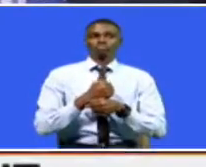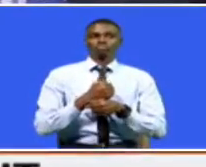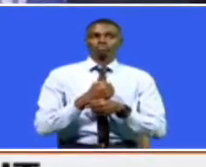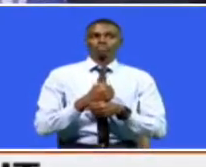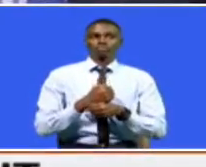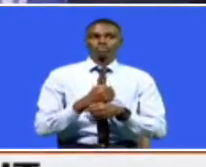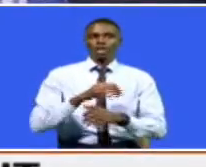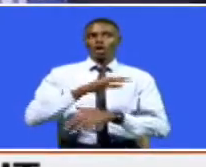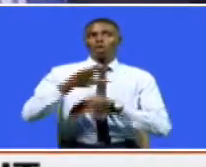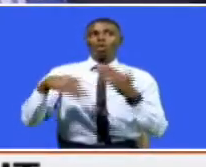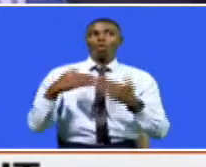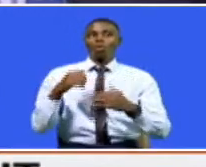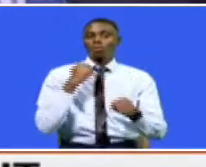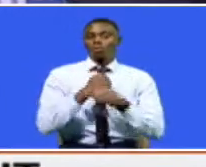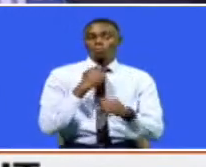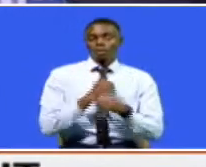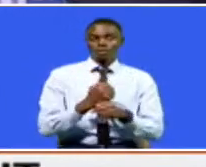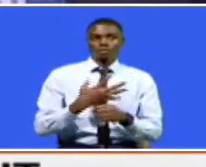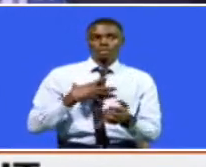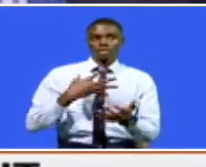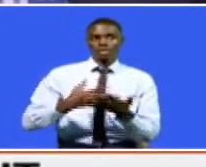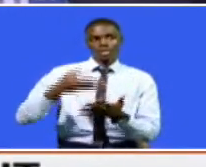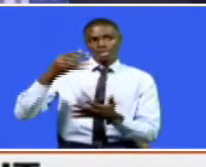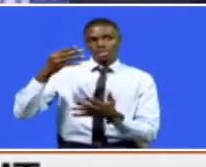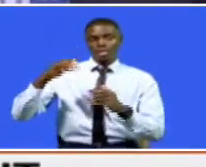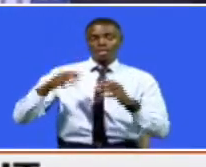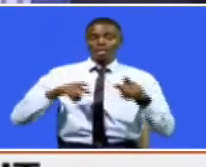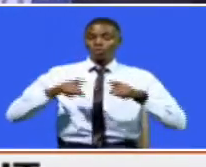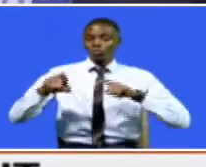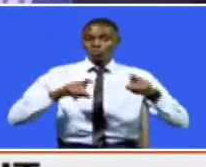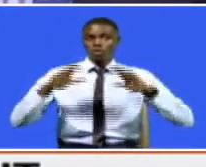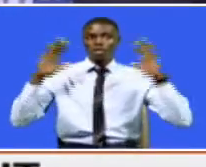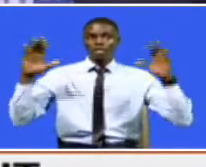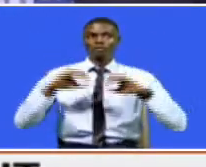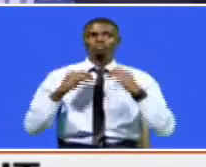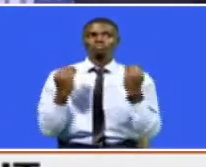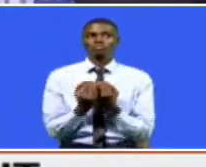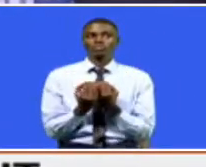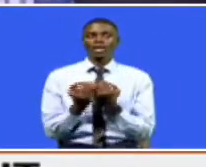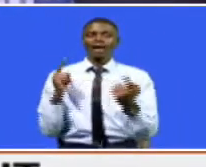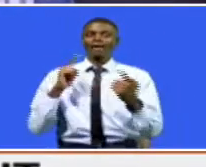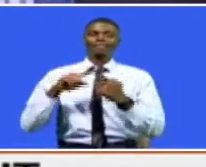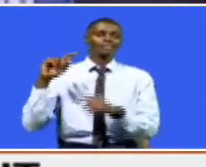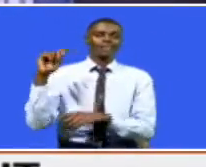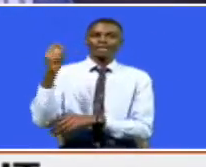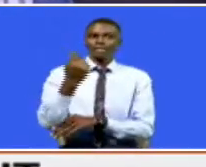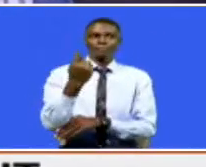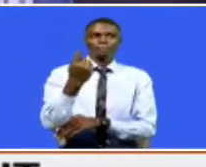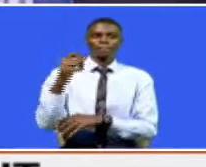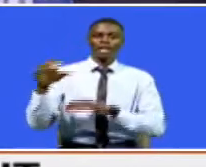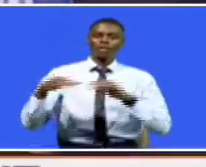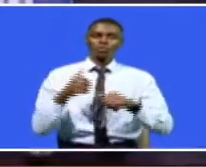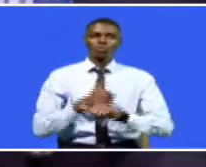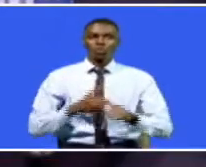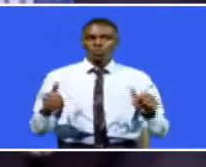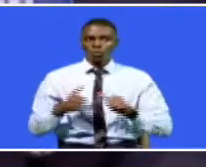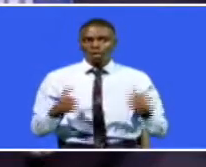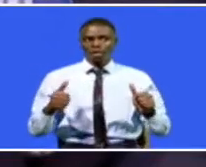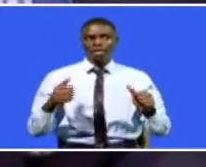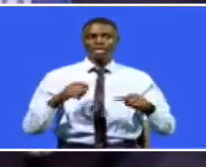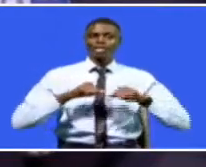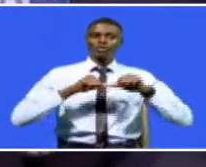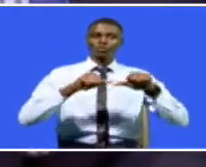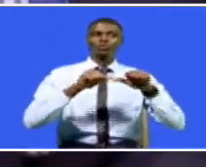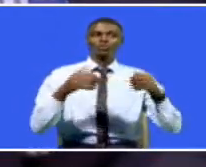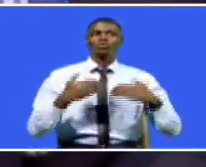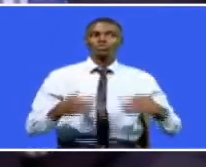We all operate and run large organizations, and we know that unless Kenyans are doing well and continue